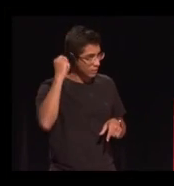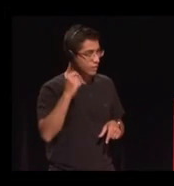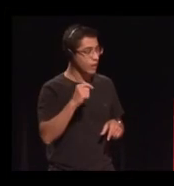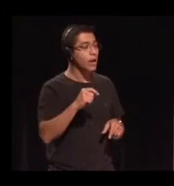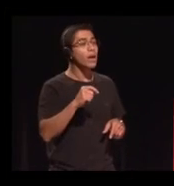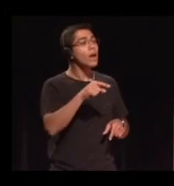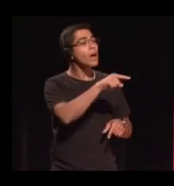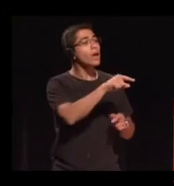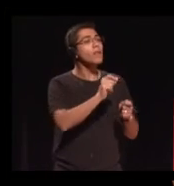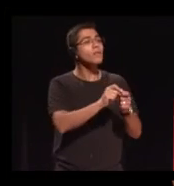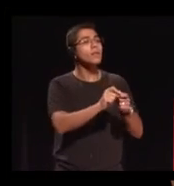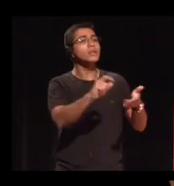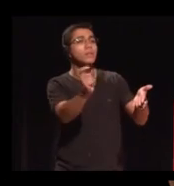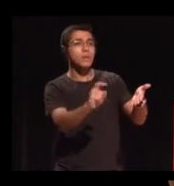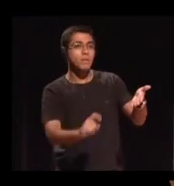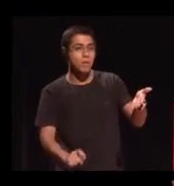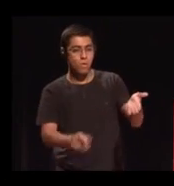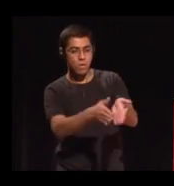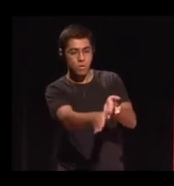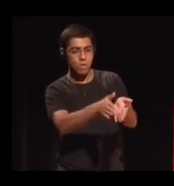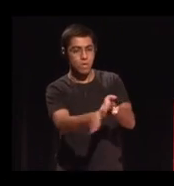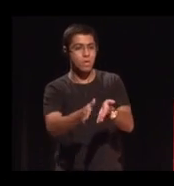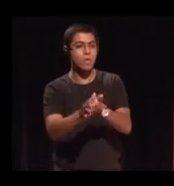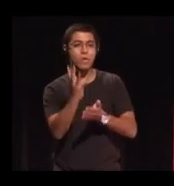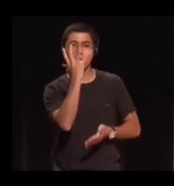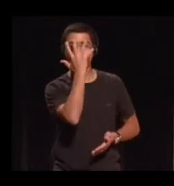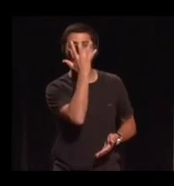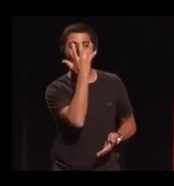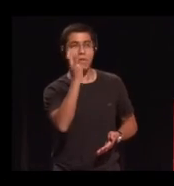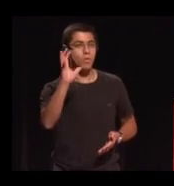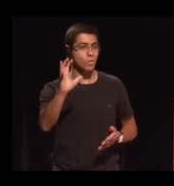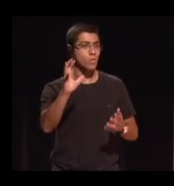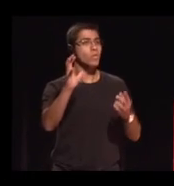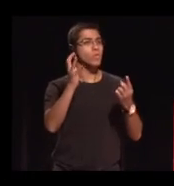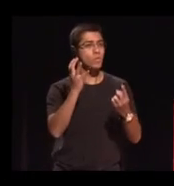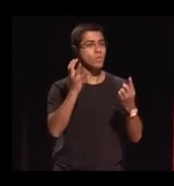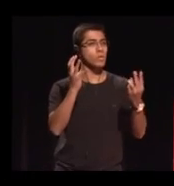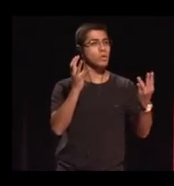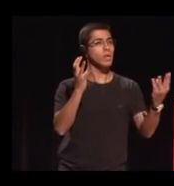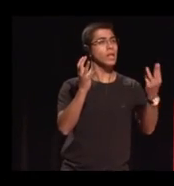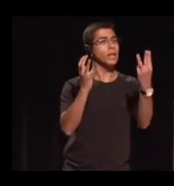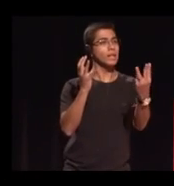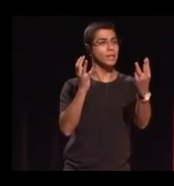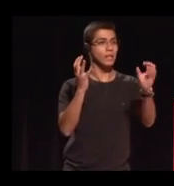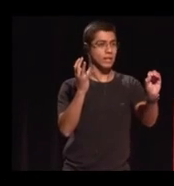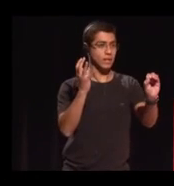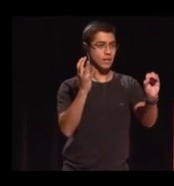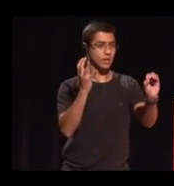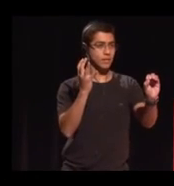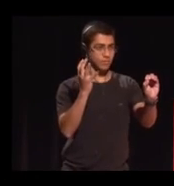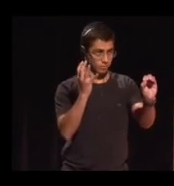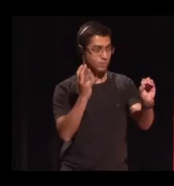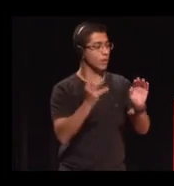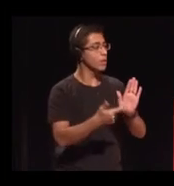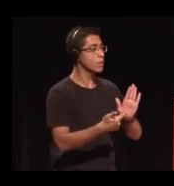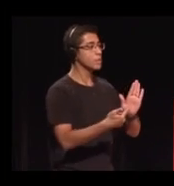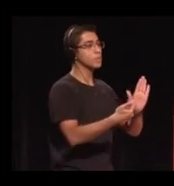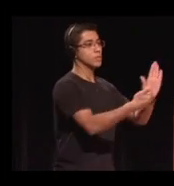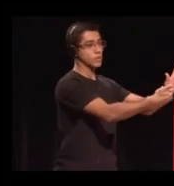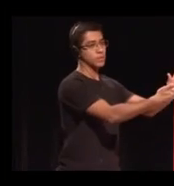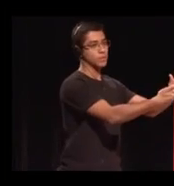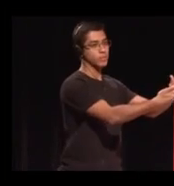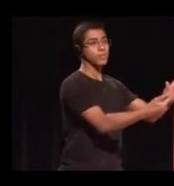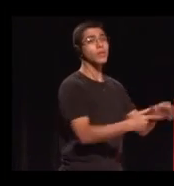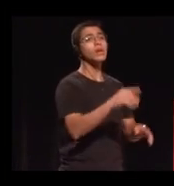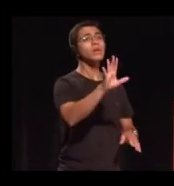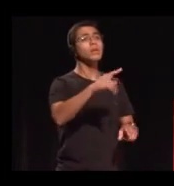actually DNA is a malleable data. It's something that you interpret statistically. There's no